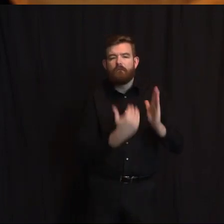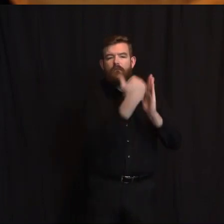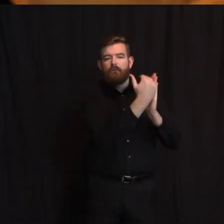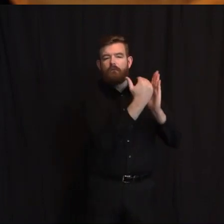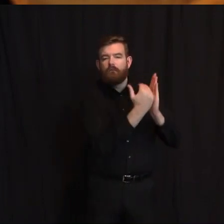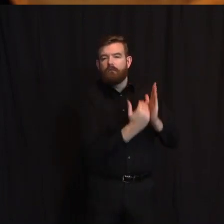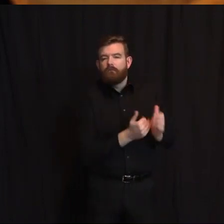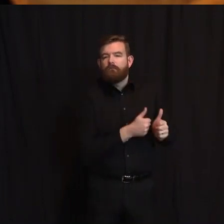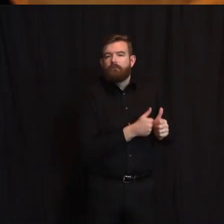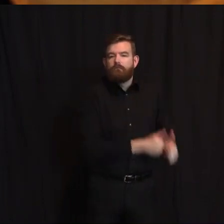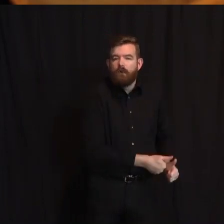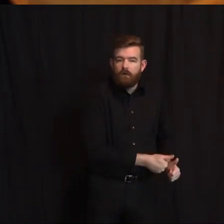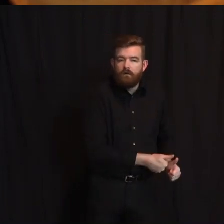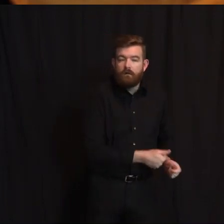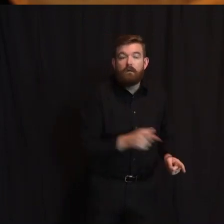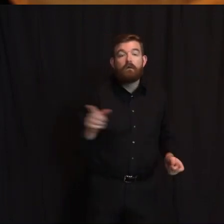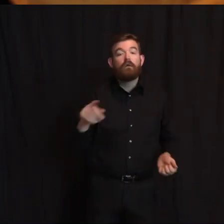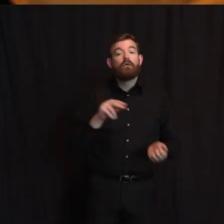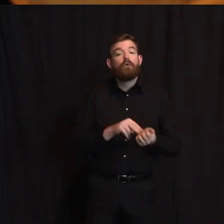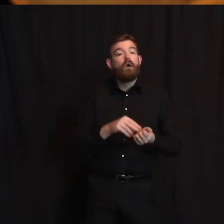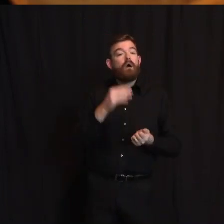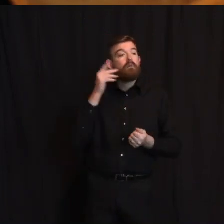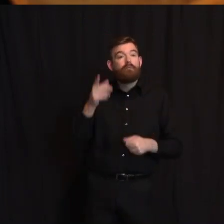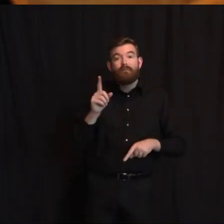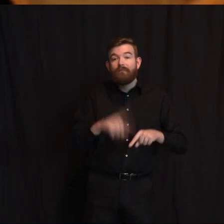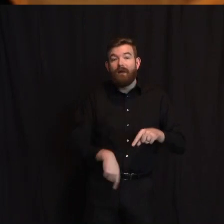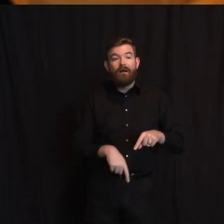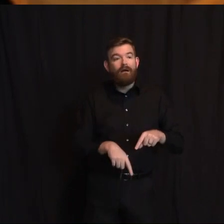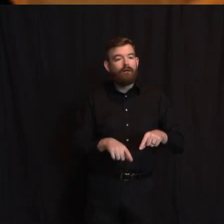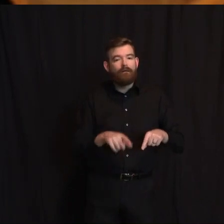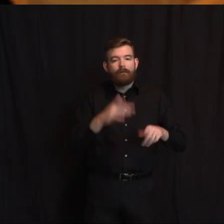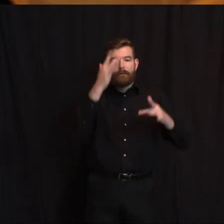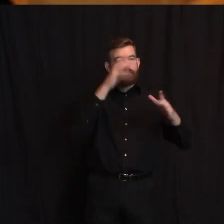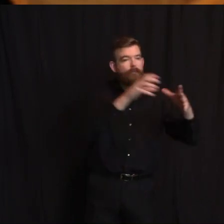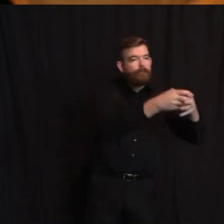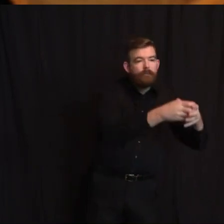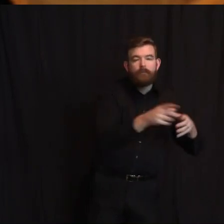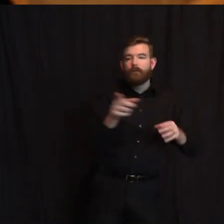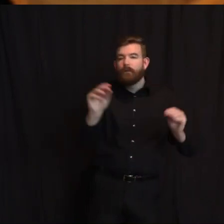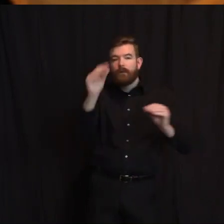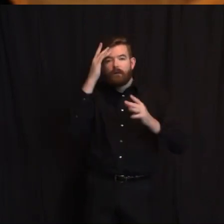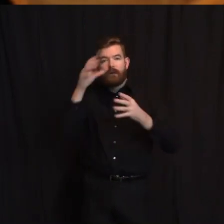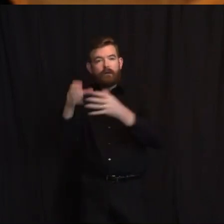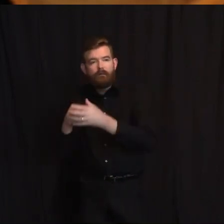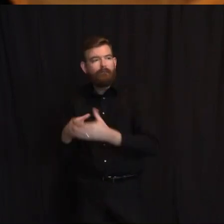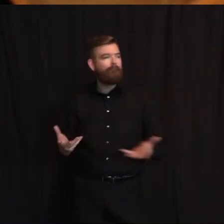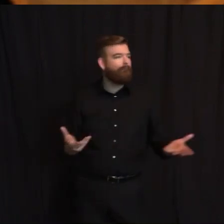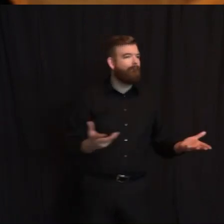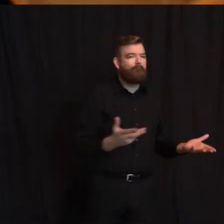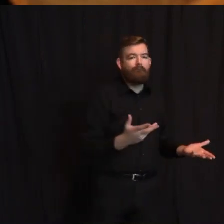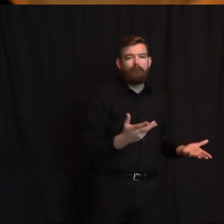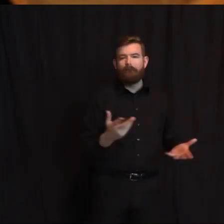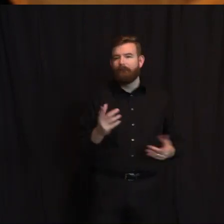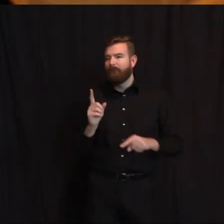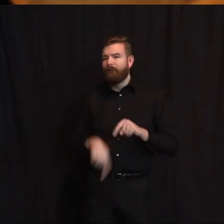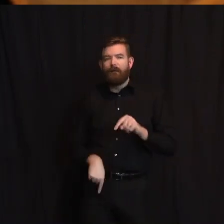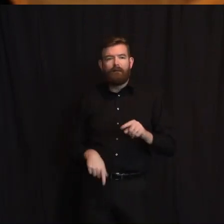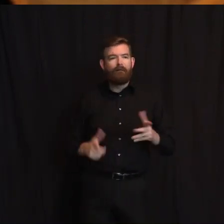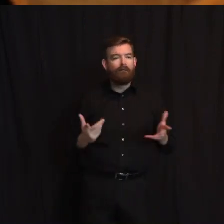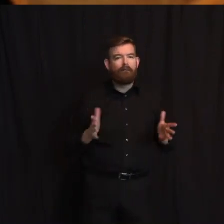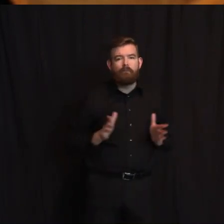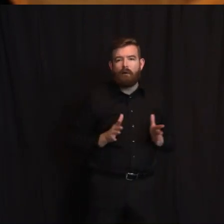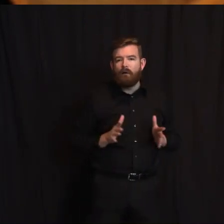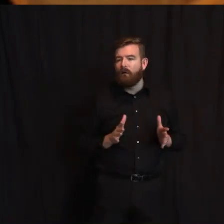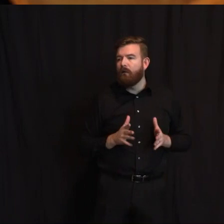but not limited to the inability to implement infection control protocols or physical plant constraints, and